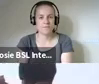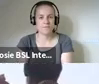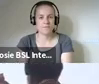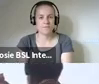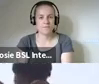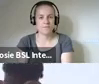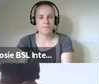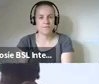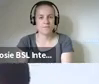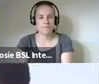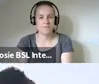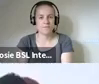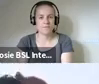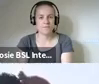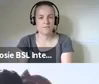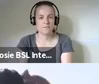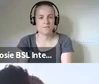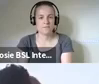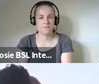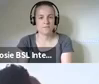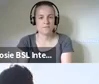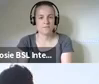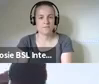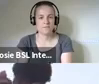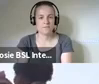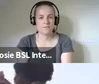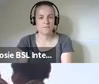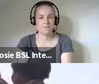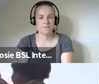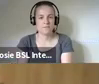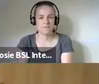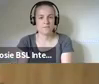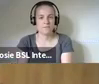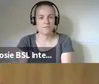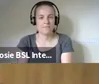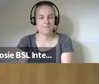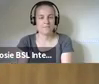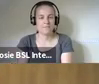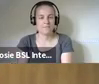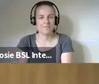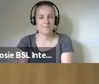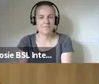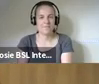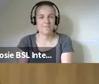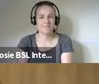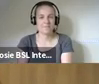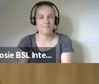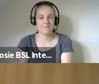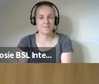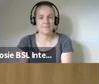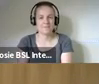ensuring transitions to subsequent levels of education are inclusive too.